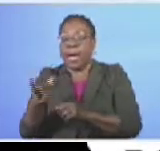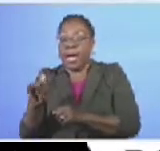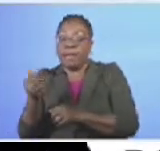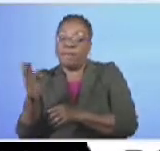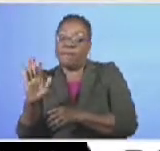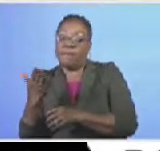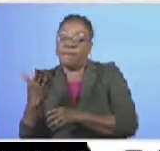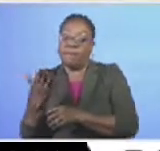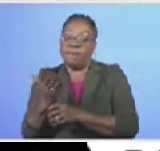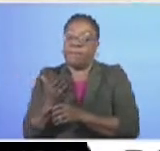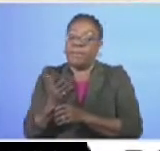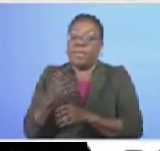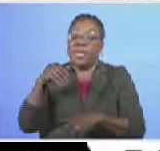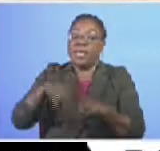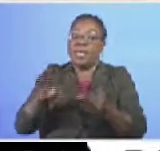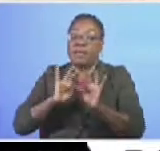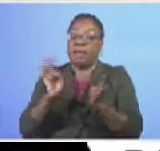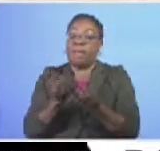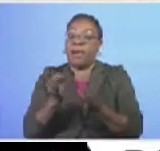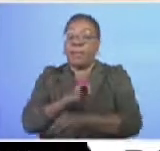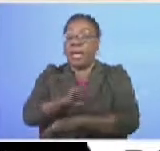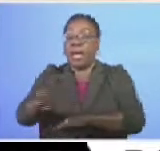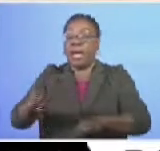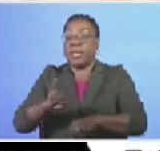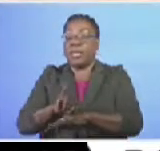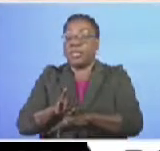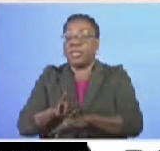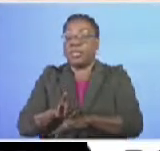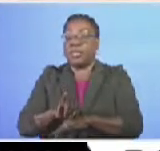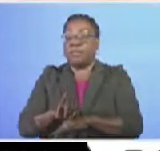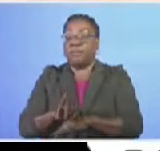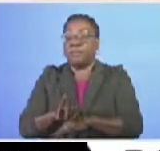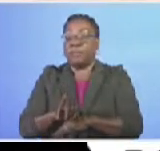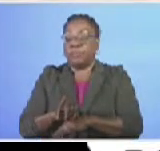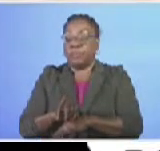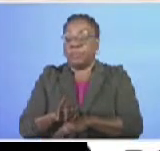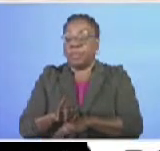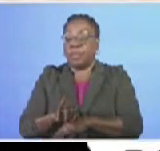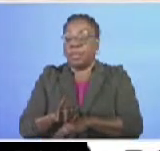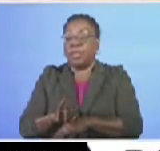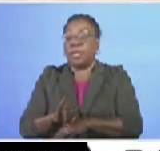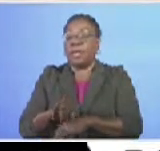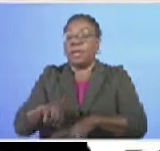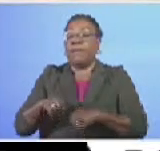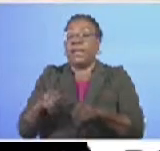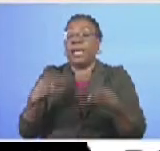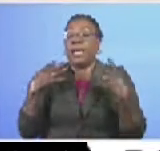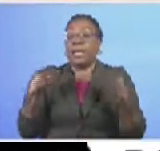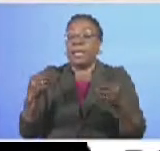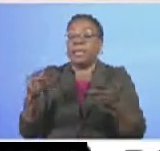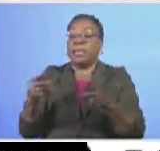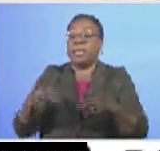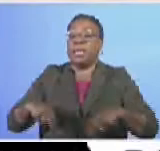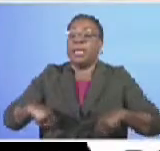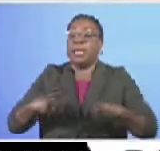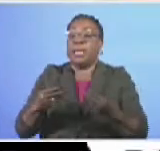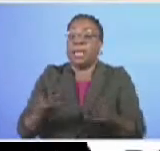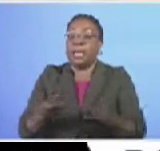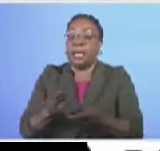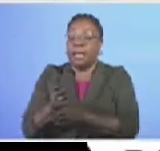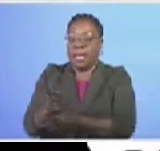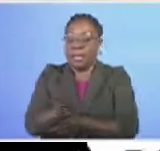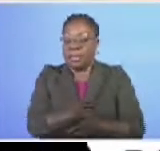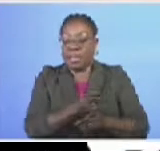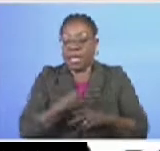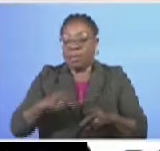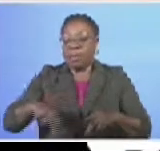manual system. In the Family Islands, we're sourcing healthcare providers. We're going to build a website. We're going to show you where to go, who you can reach out